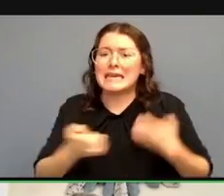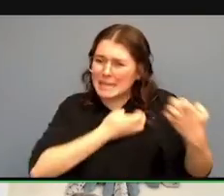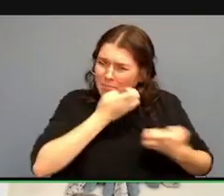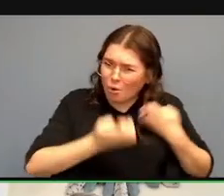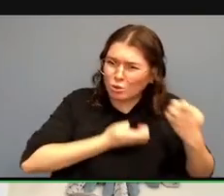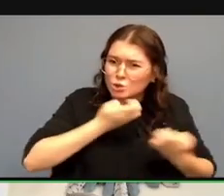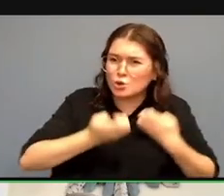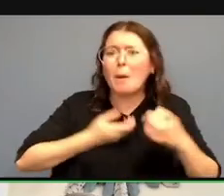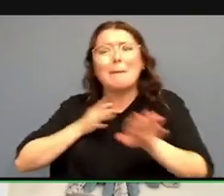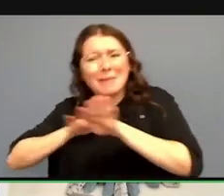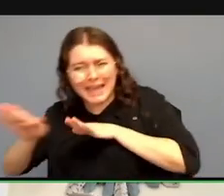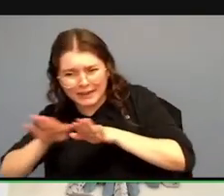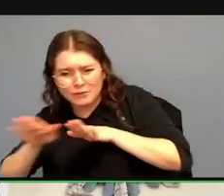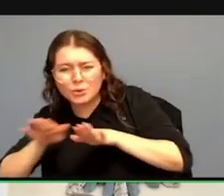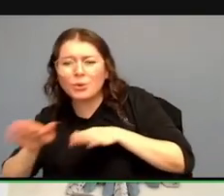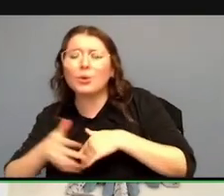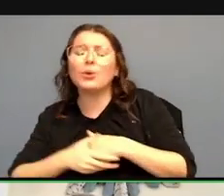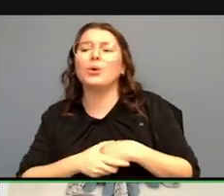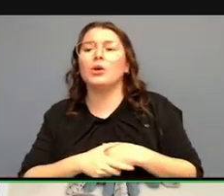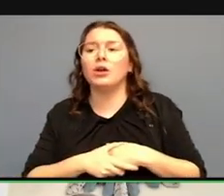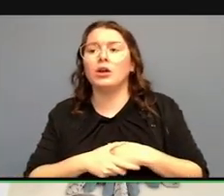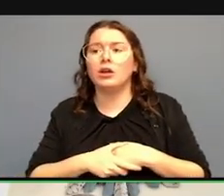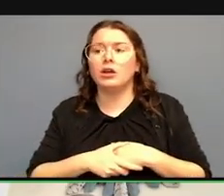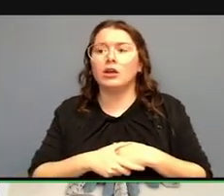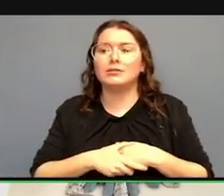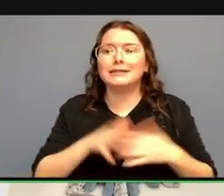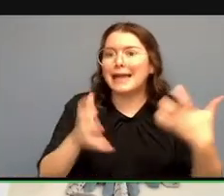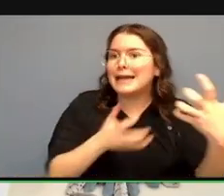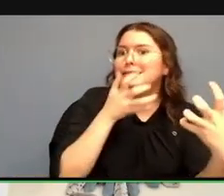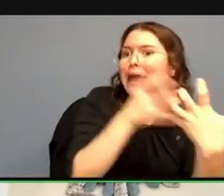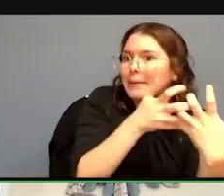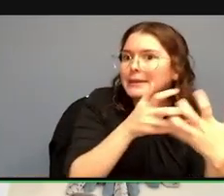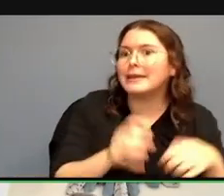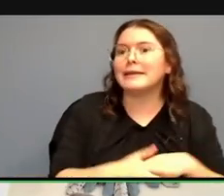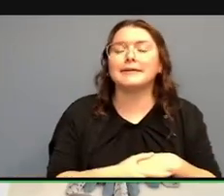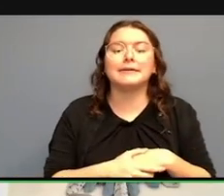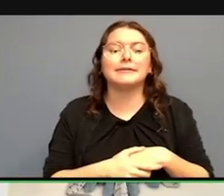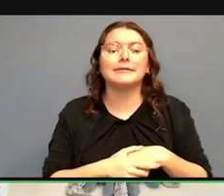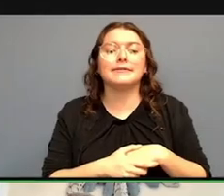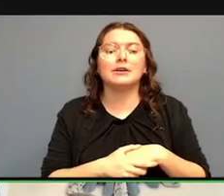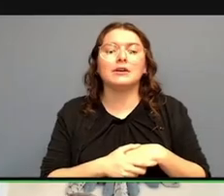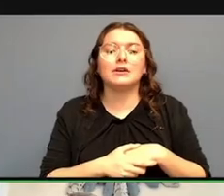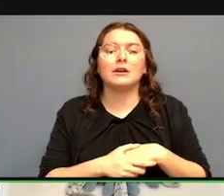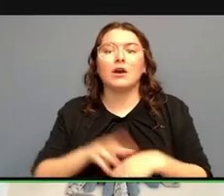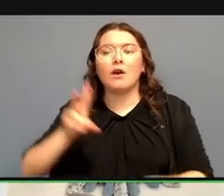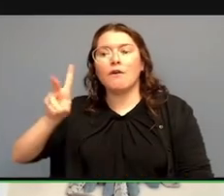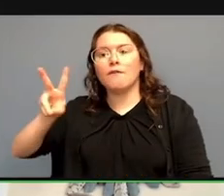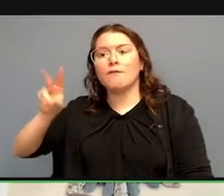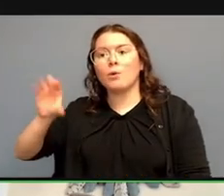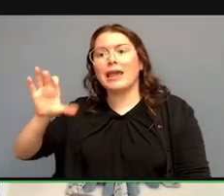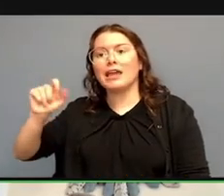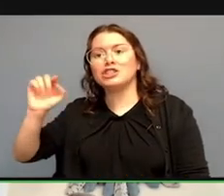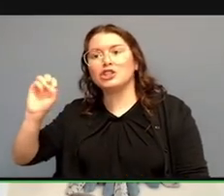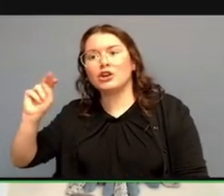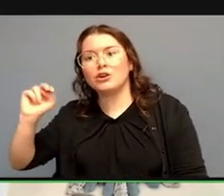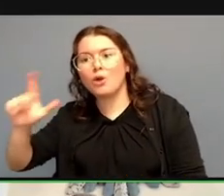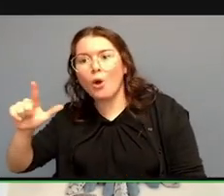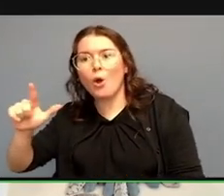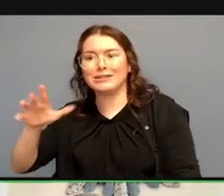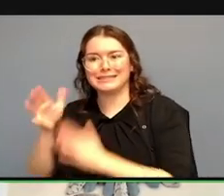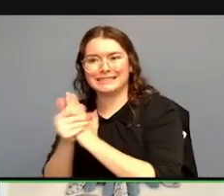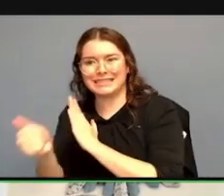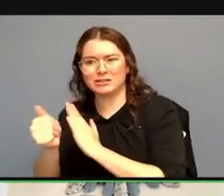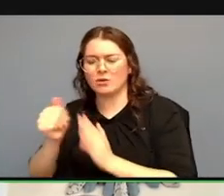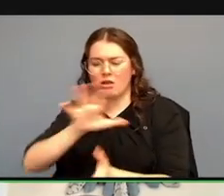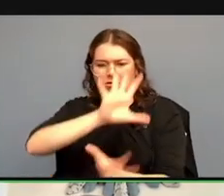emotional, behavioral, the adaptive, vocational skills. We're looking at the whole